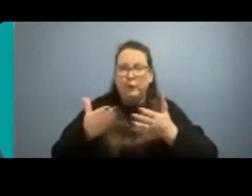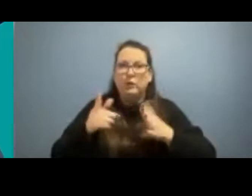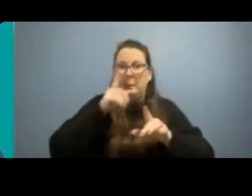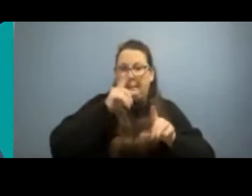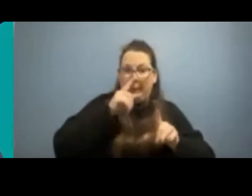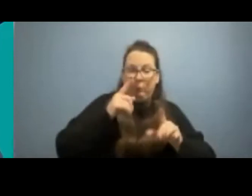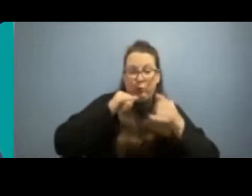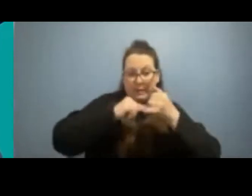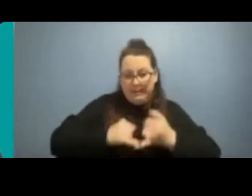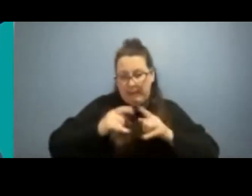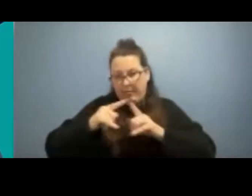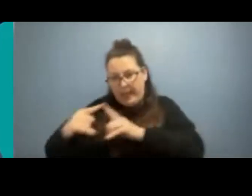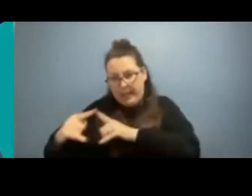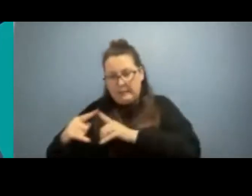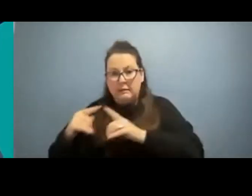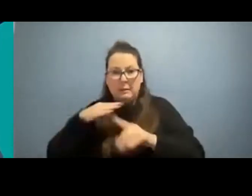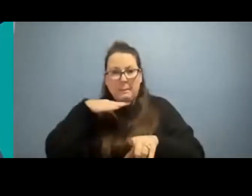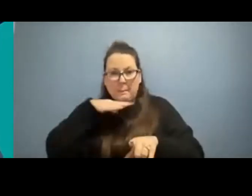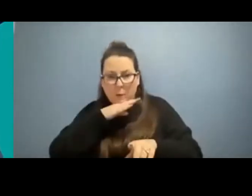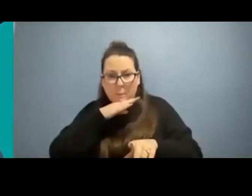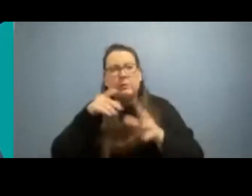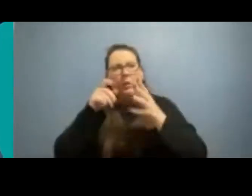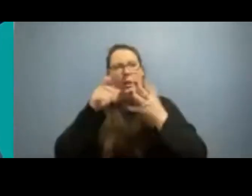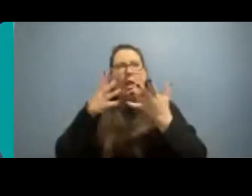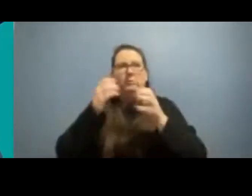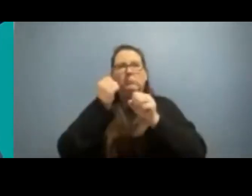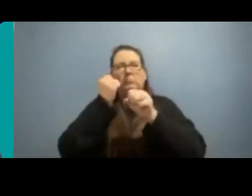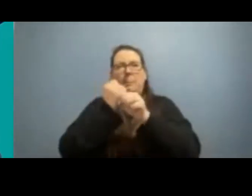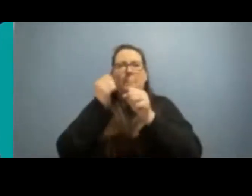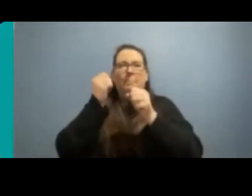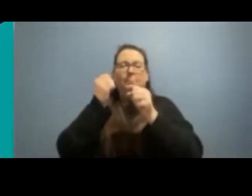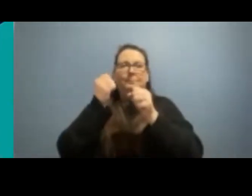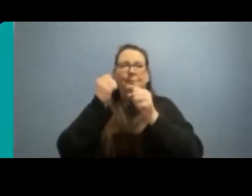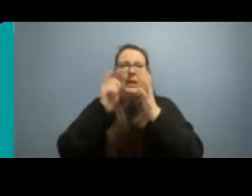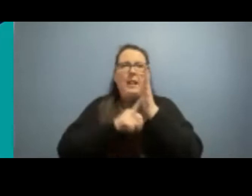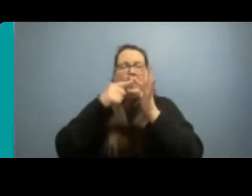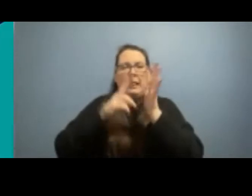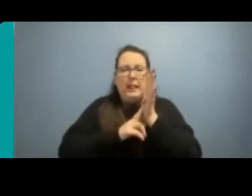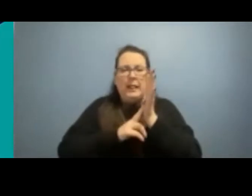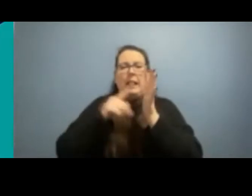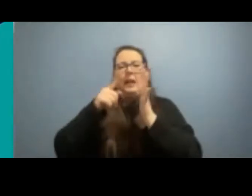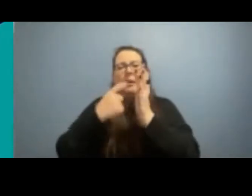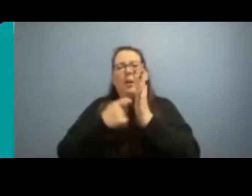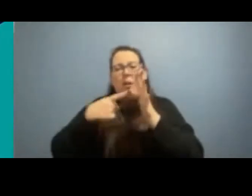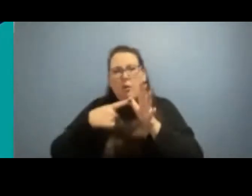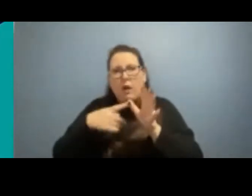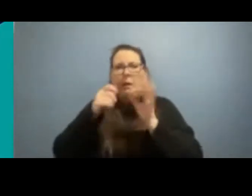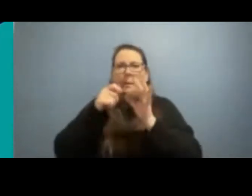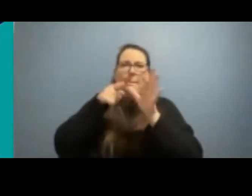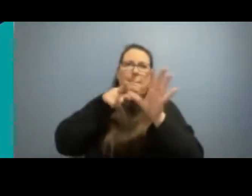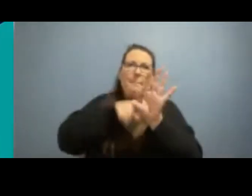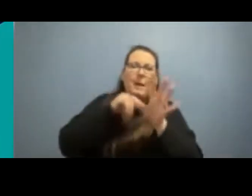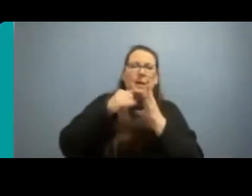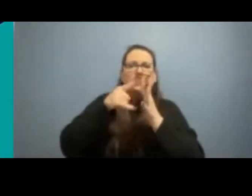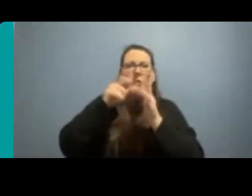Melbourne, particularly around the Bayside, Glen Ira and Kingston local government areas for over 45 years, and